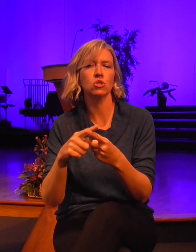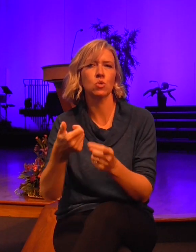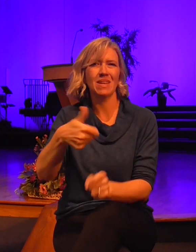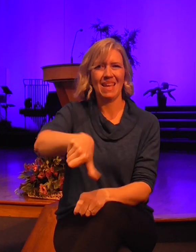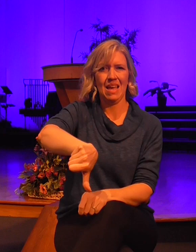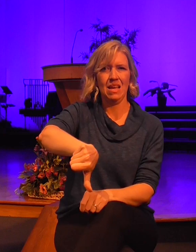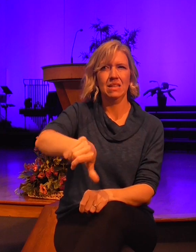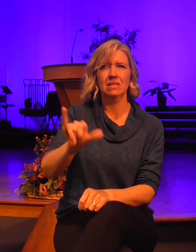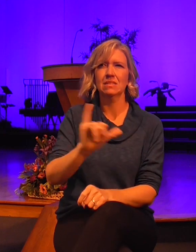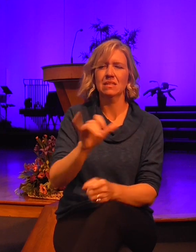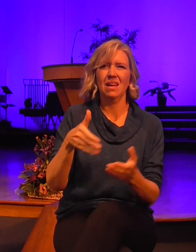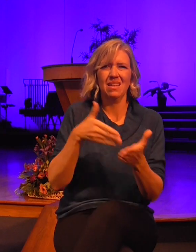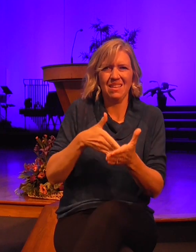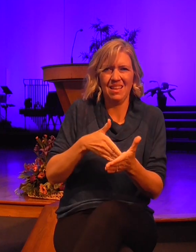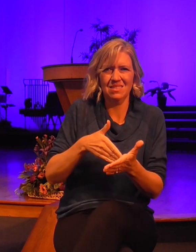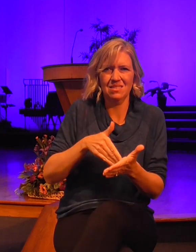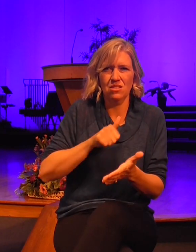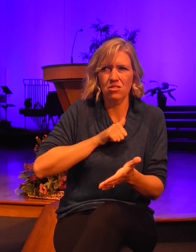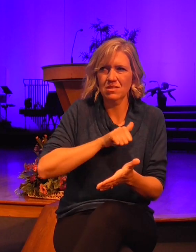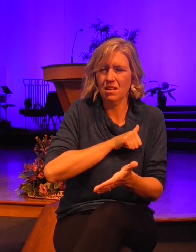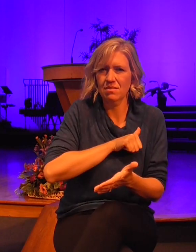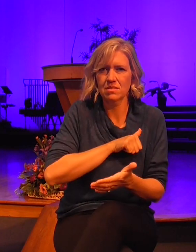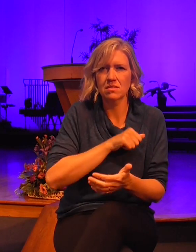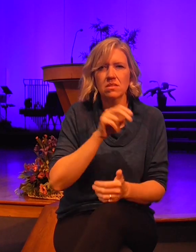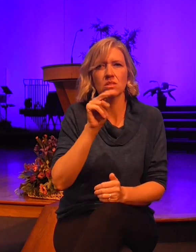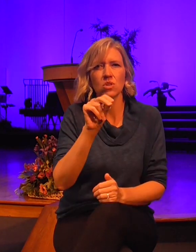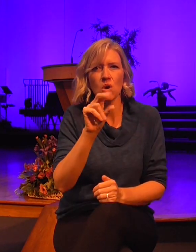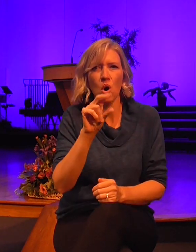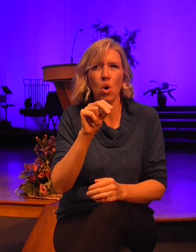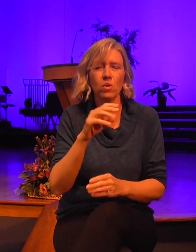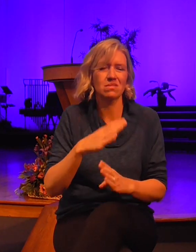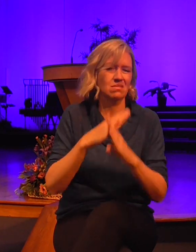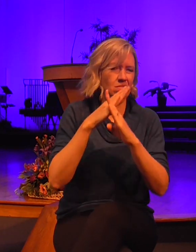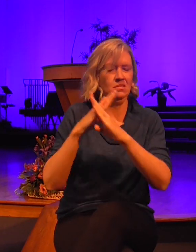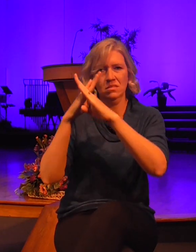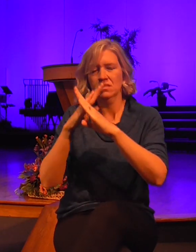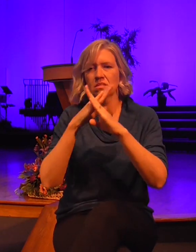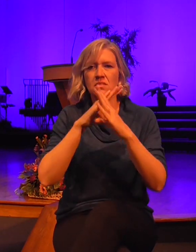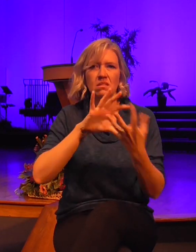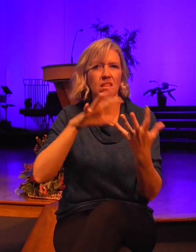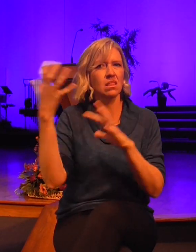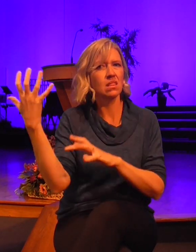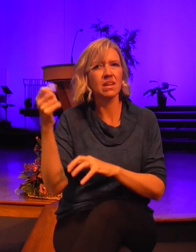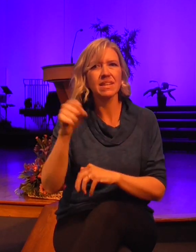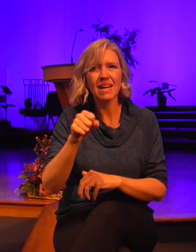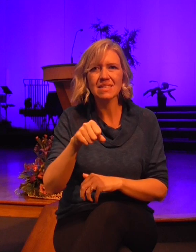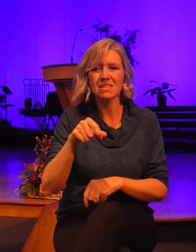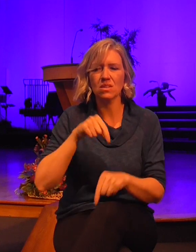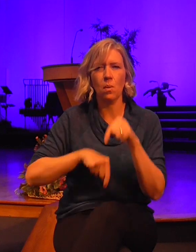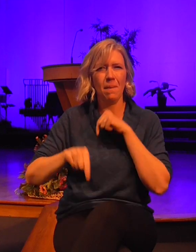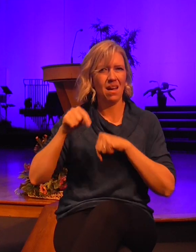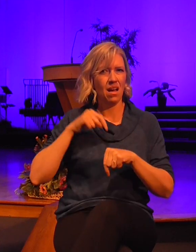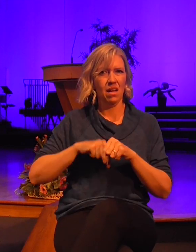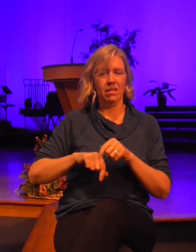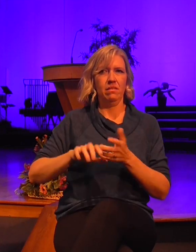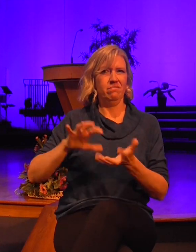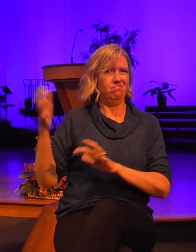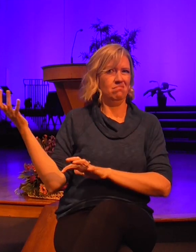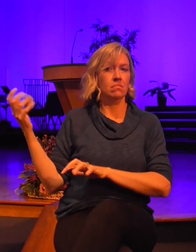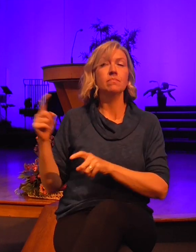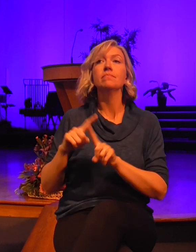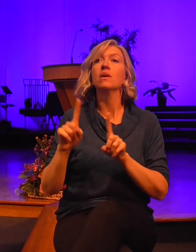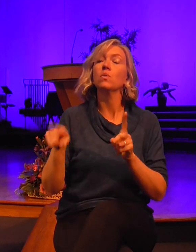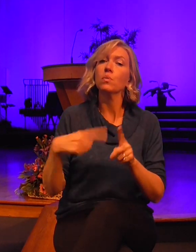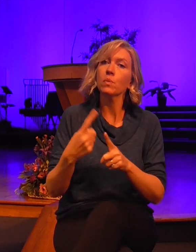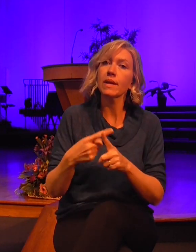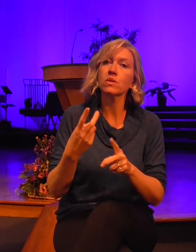against ourselves. Our no's get in the way of our yeses and set us back. But when you use your no's